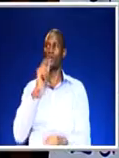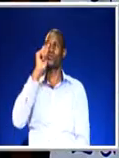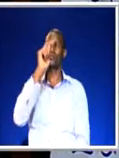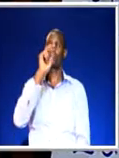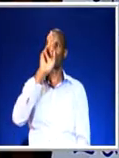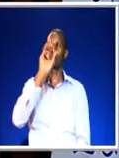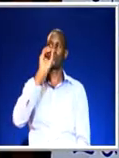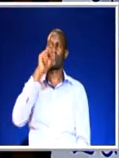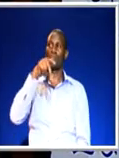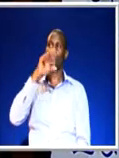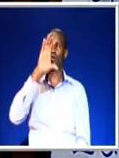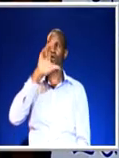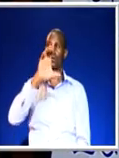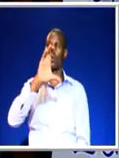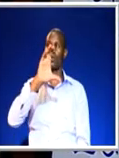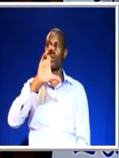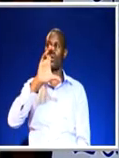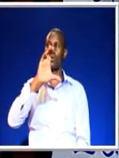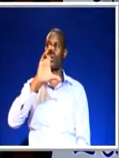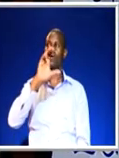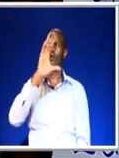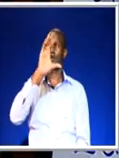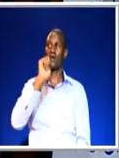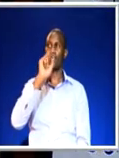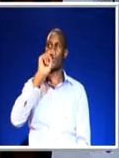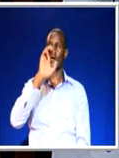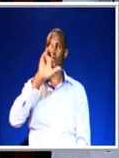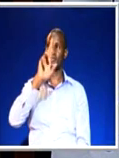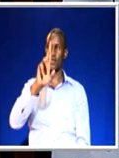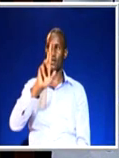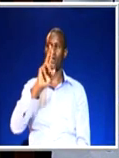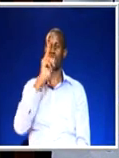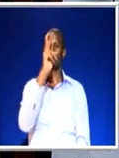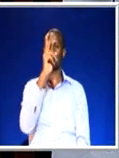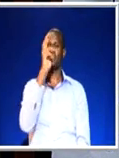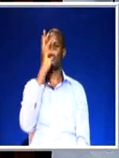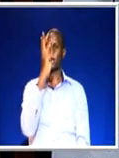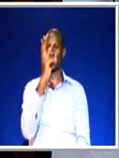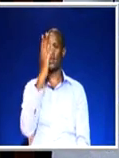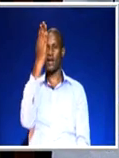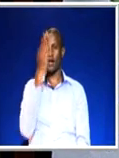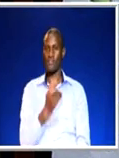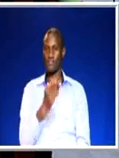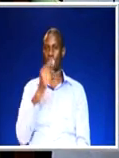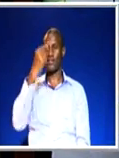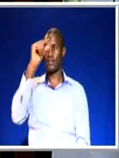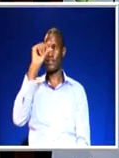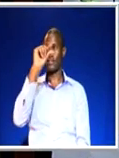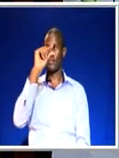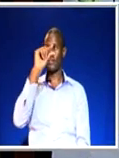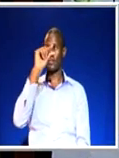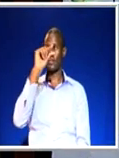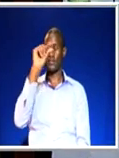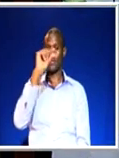Tropic of Cancer, which is 23.5 degrees north. This